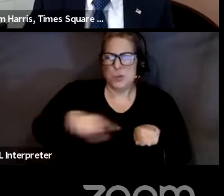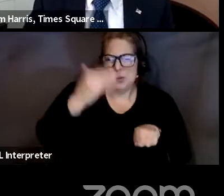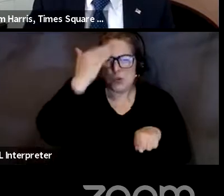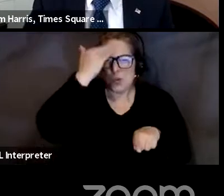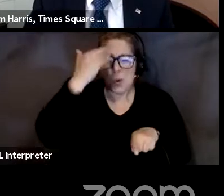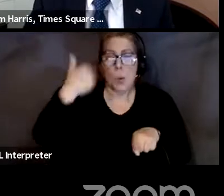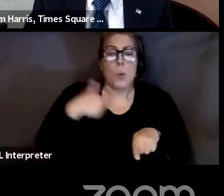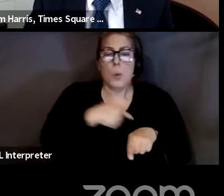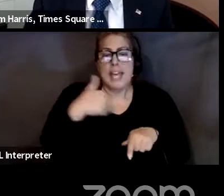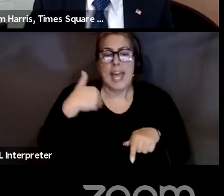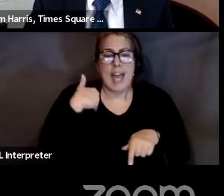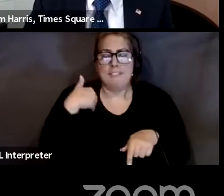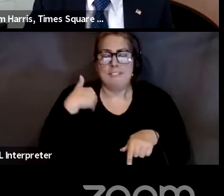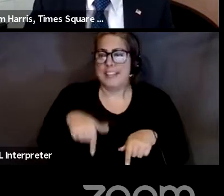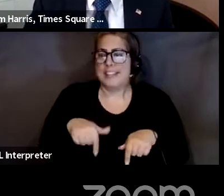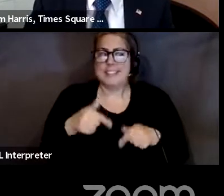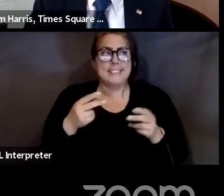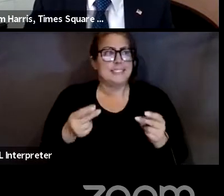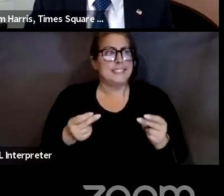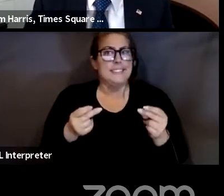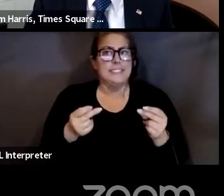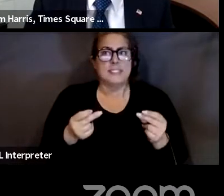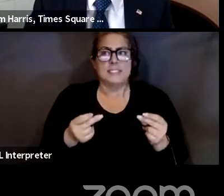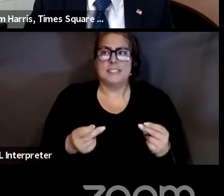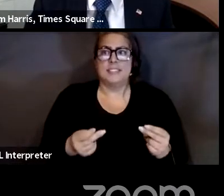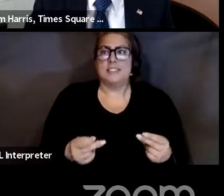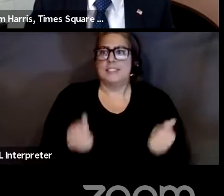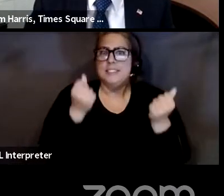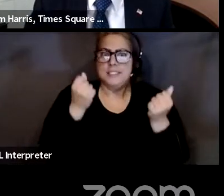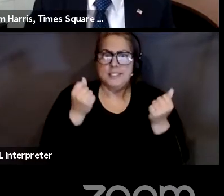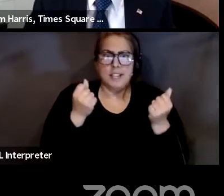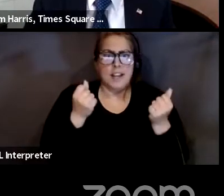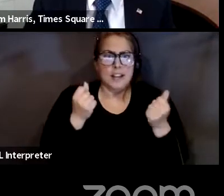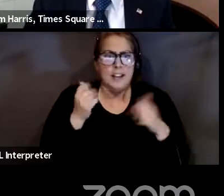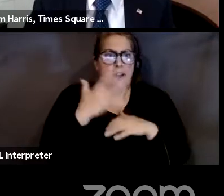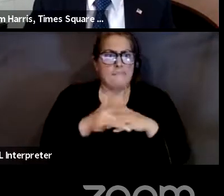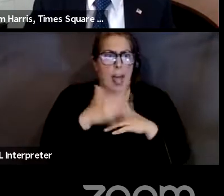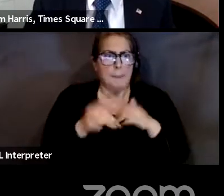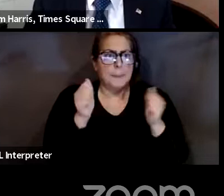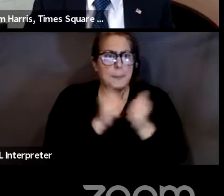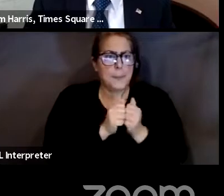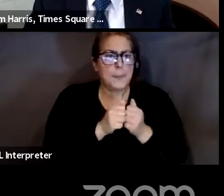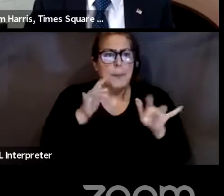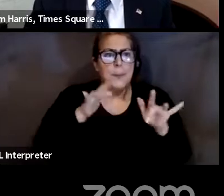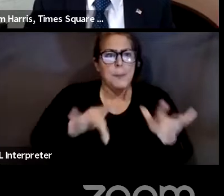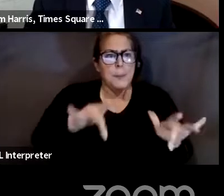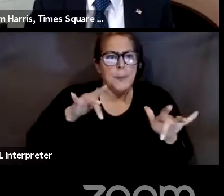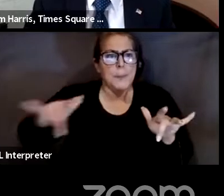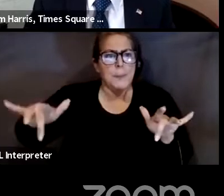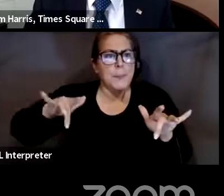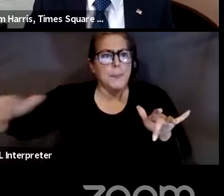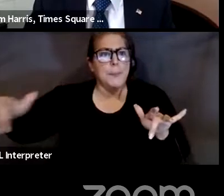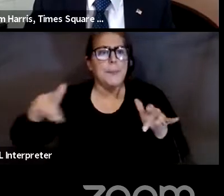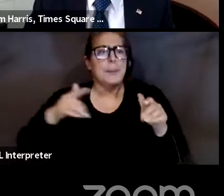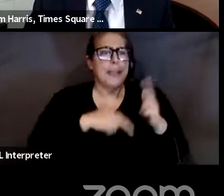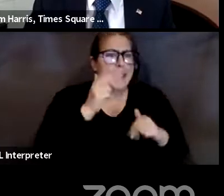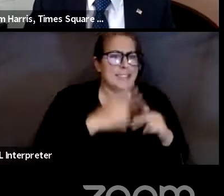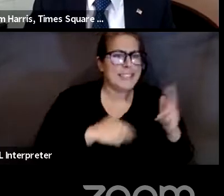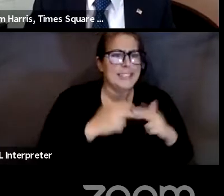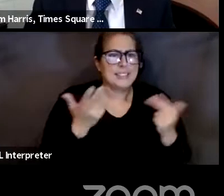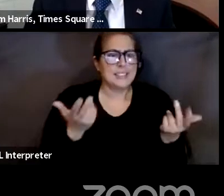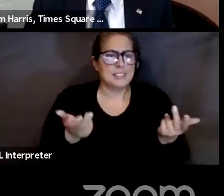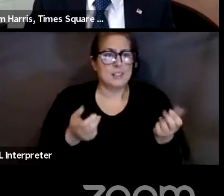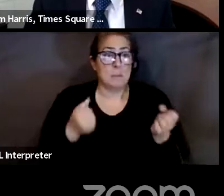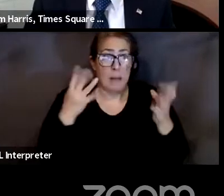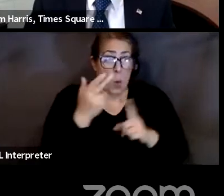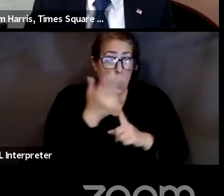this sudden glut of empty commercial real estate, and hotels that have closed down,